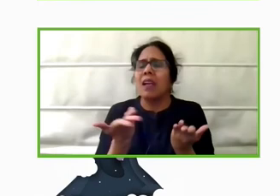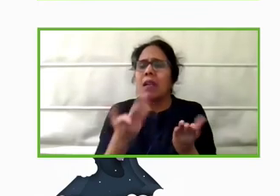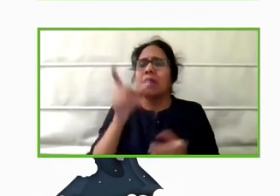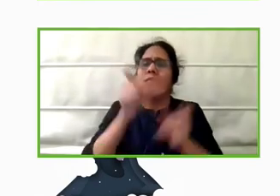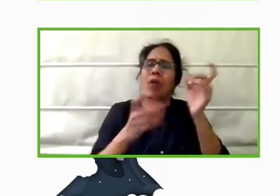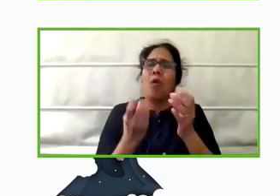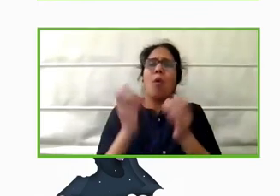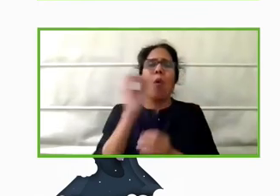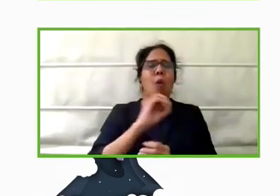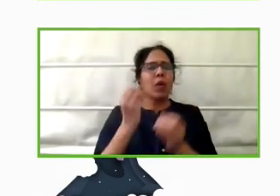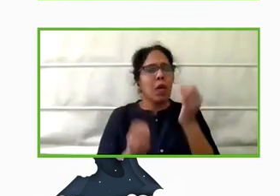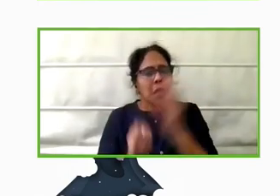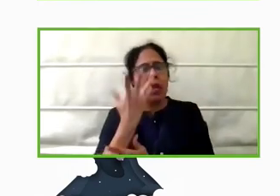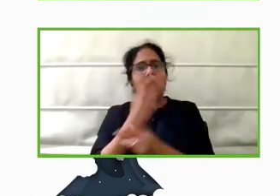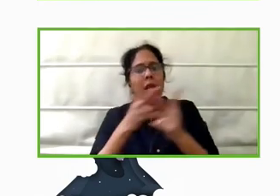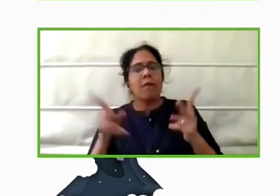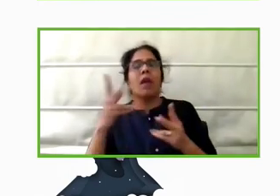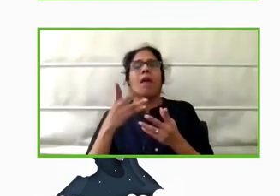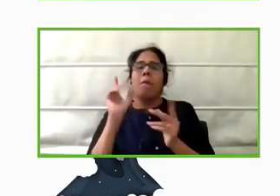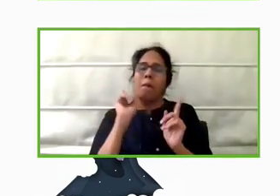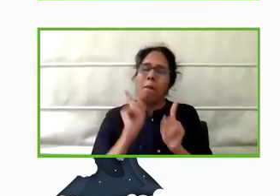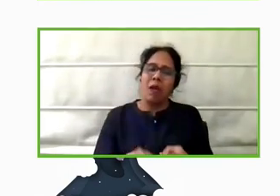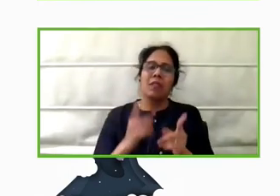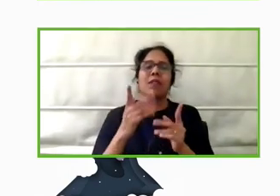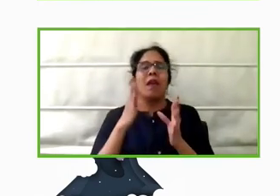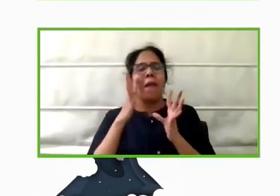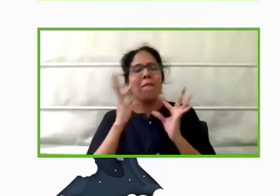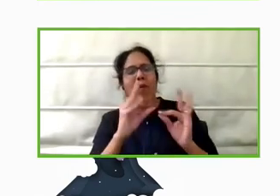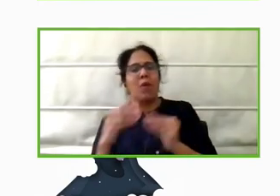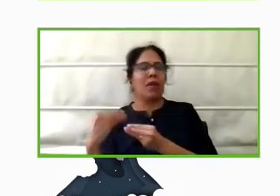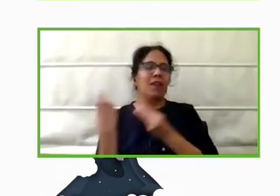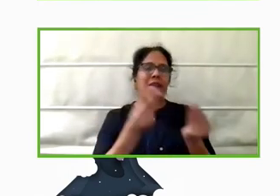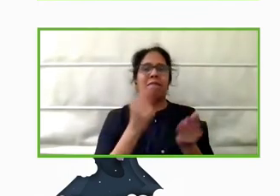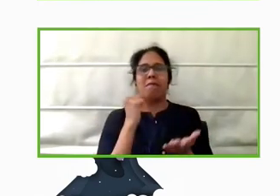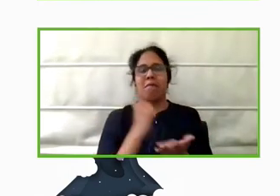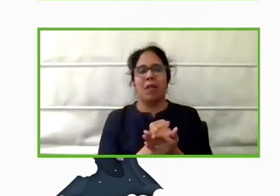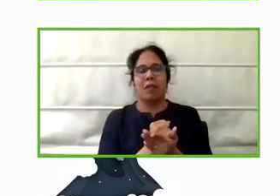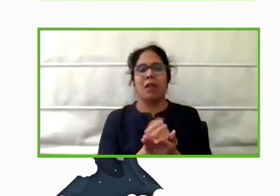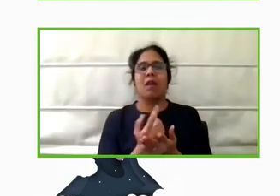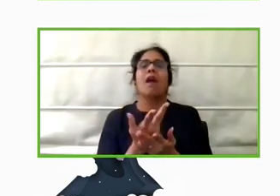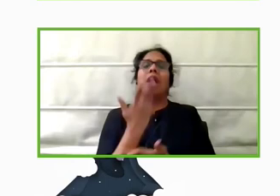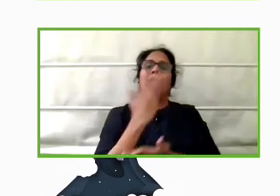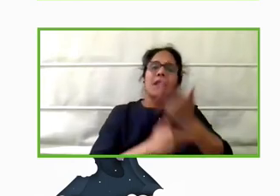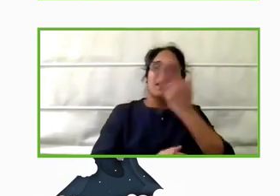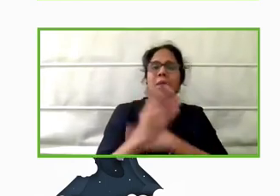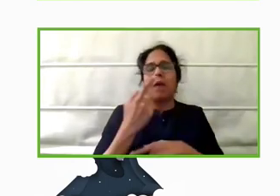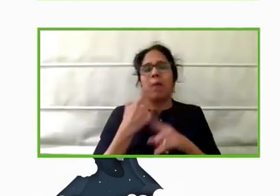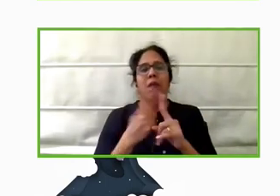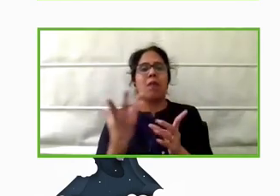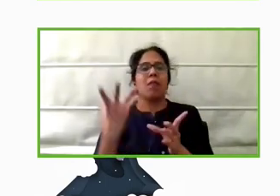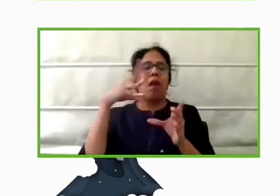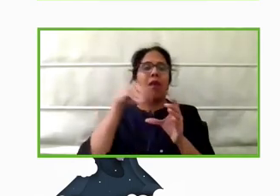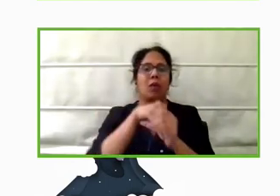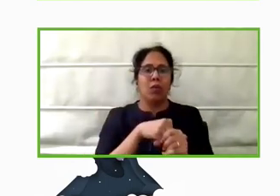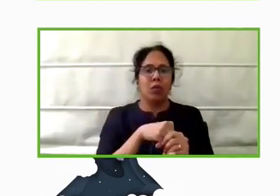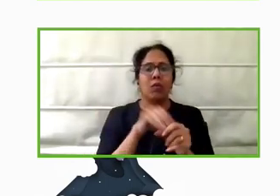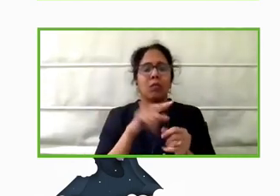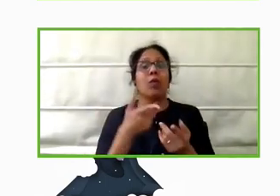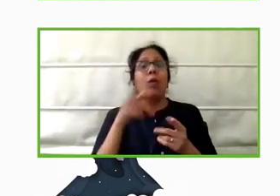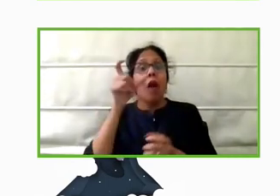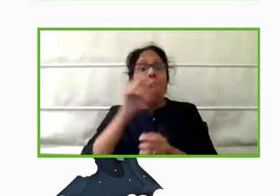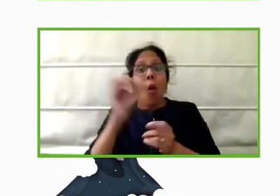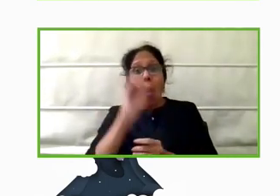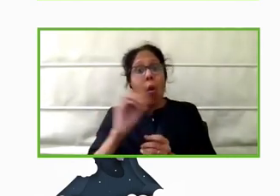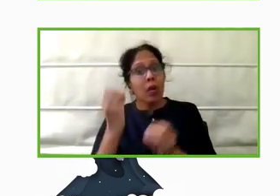the importance that it deserves, because it doesn't only make for doing the right thing, but I think it also makes for a richer organization in terms